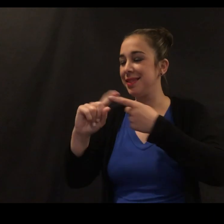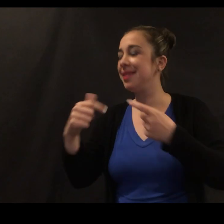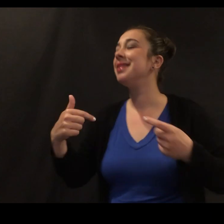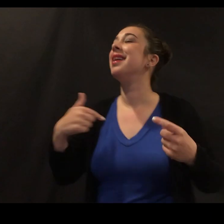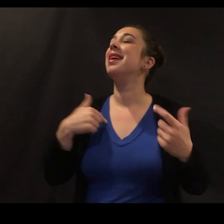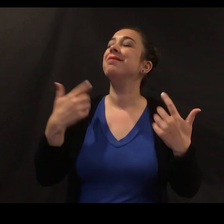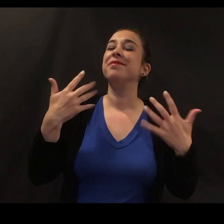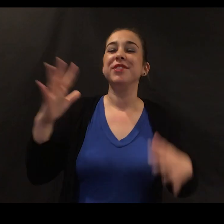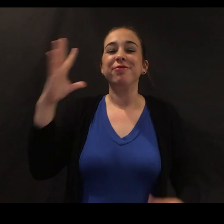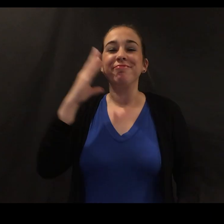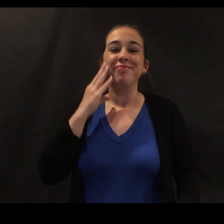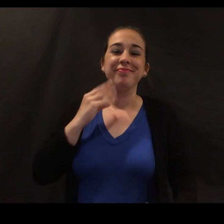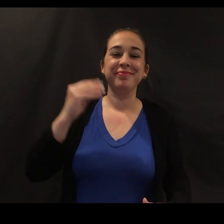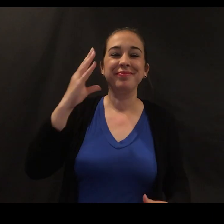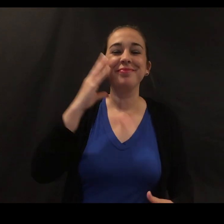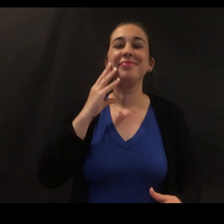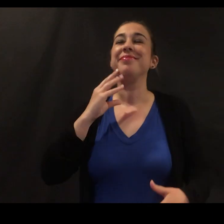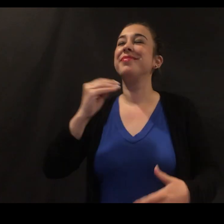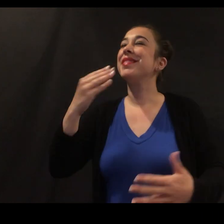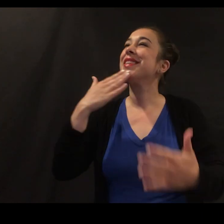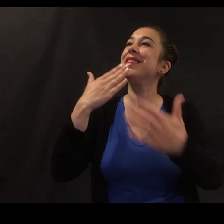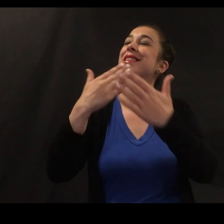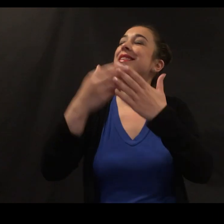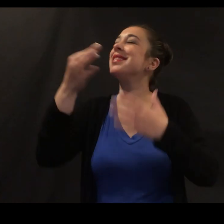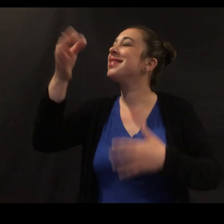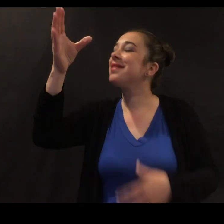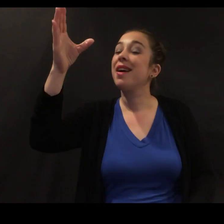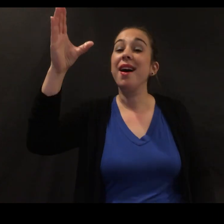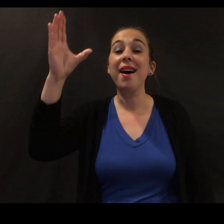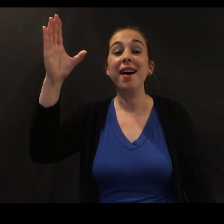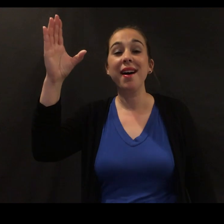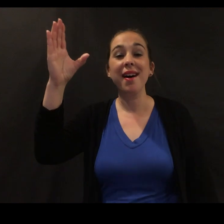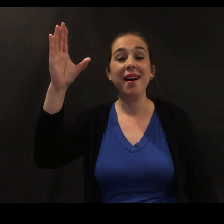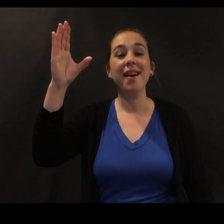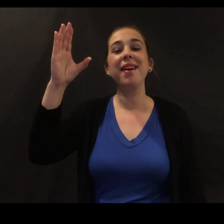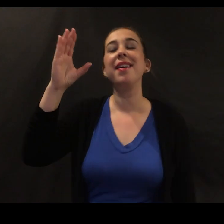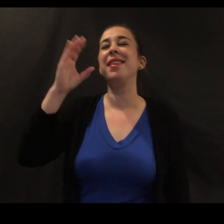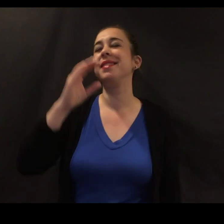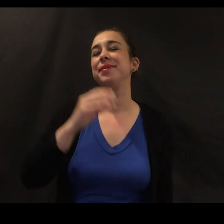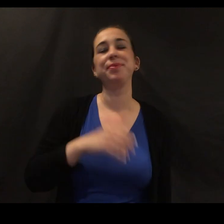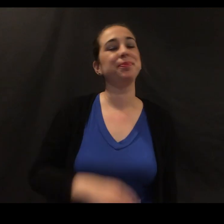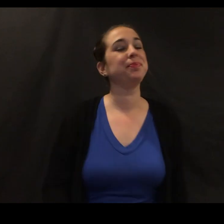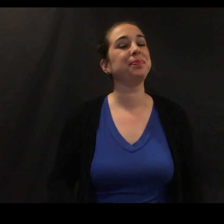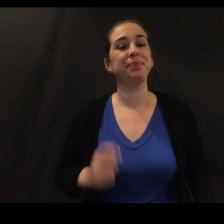have faith in the goodness of God.